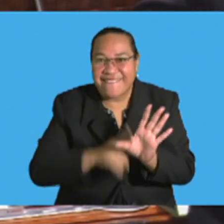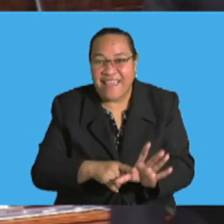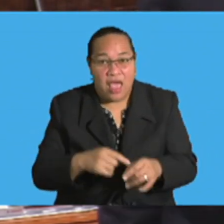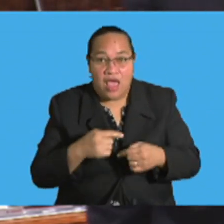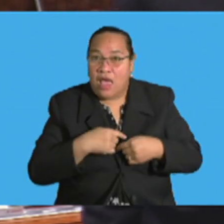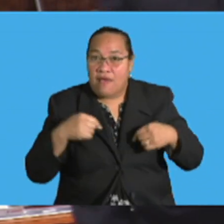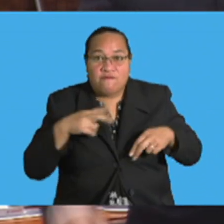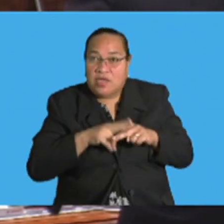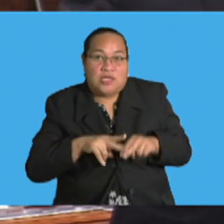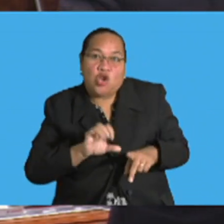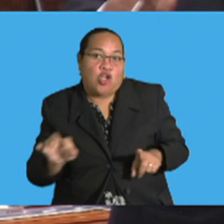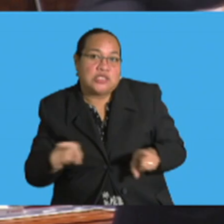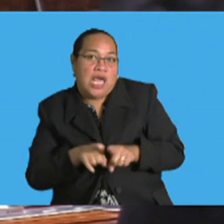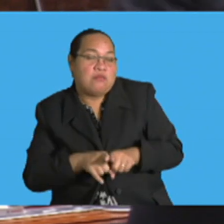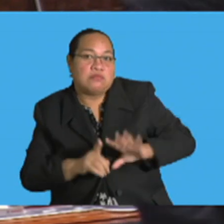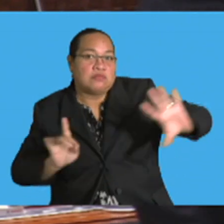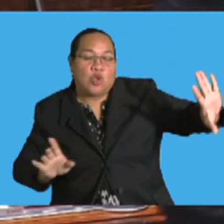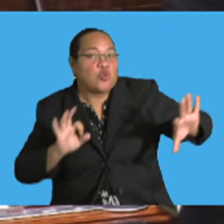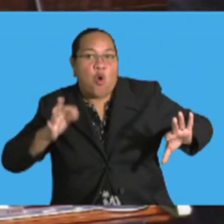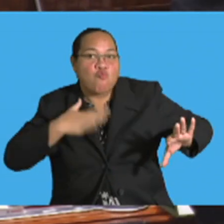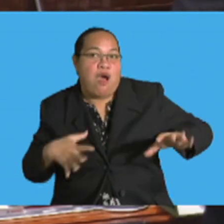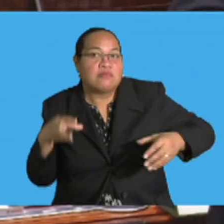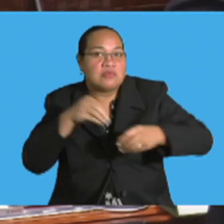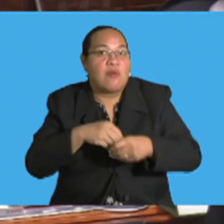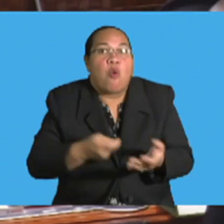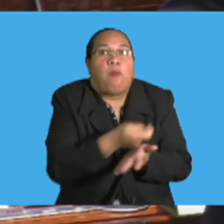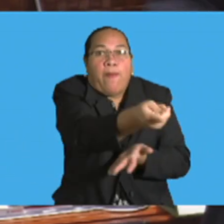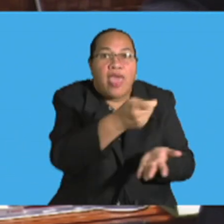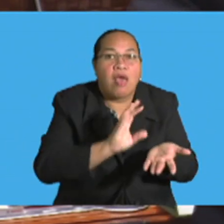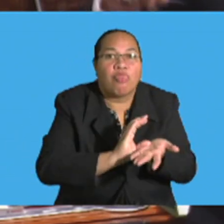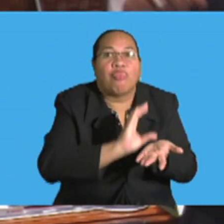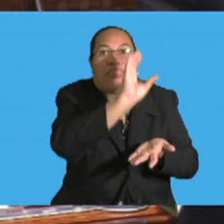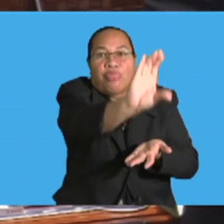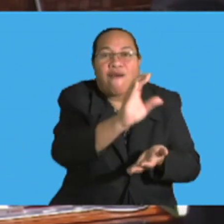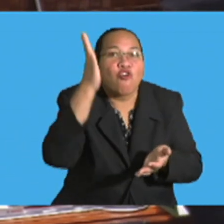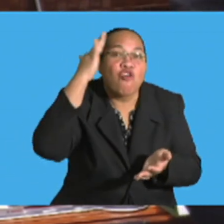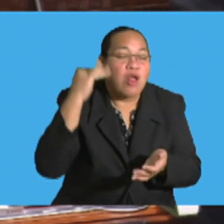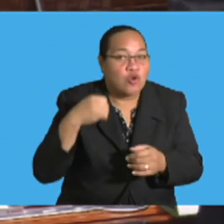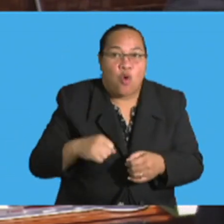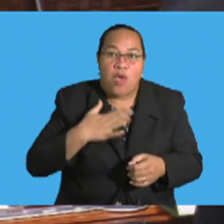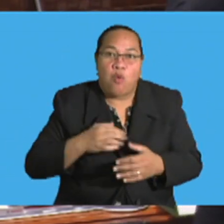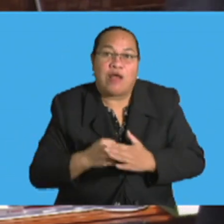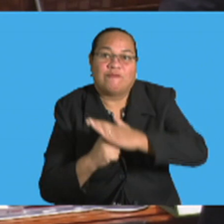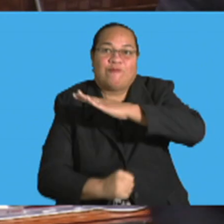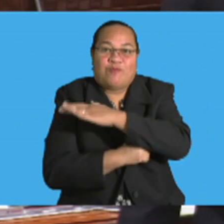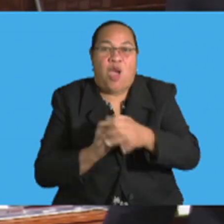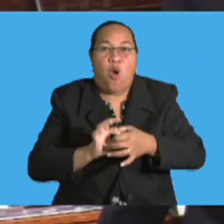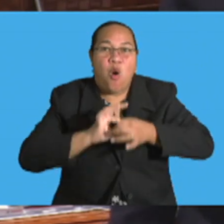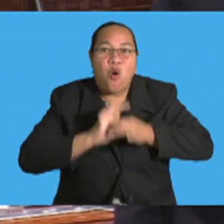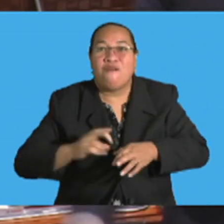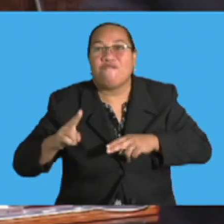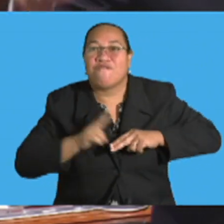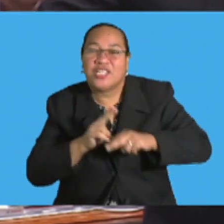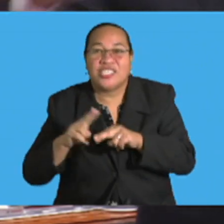similar situation, nor do we want to get into that situation. We want our national airline to be strong. We of course want Korean Airways